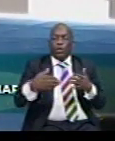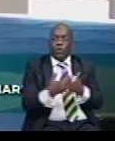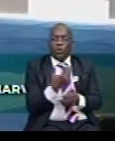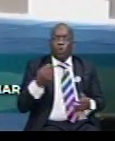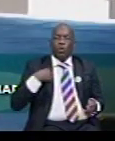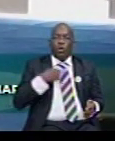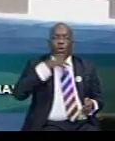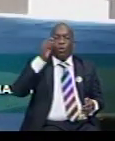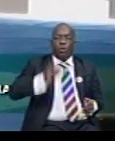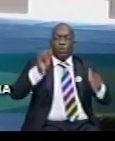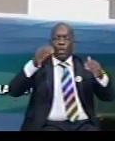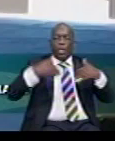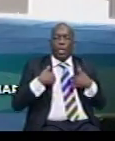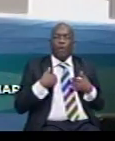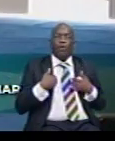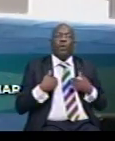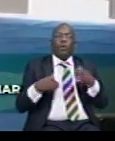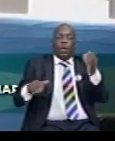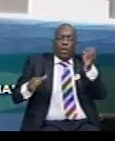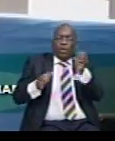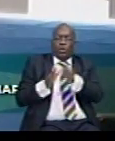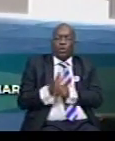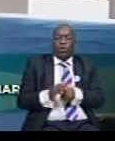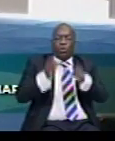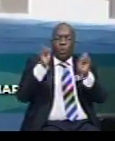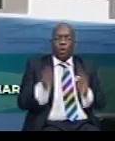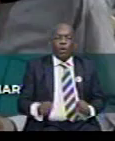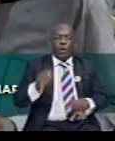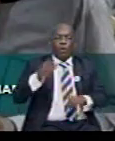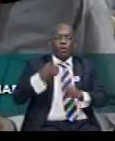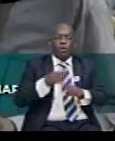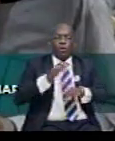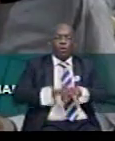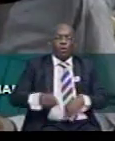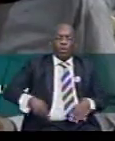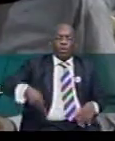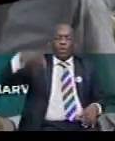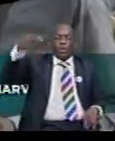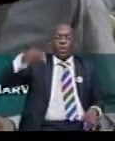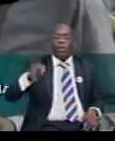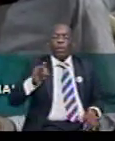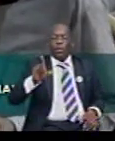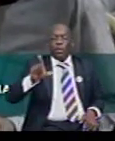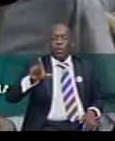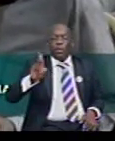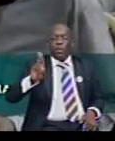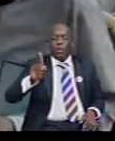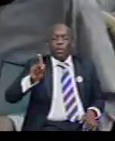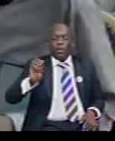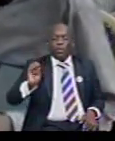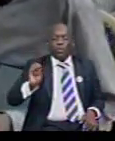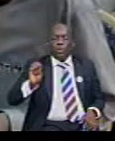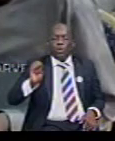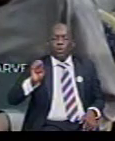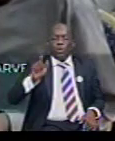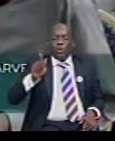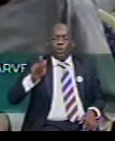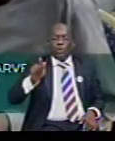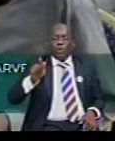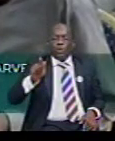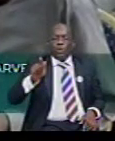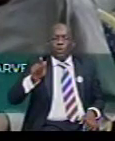of power from on high. In Luke chapter 24, I'm reading from verse 49. Luke